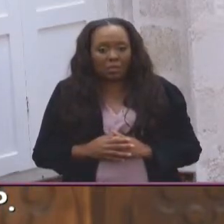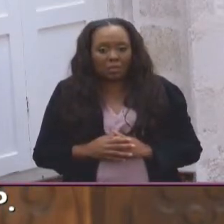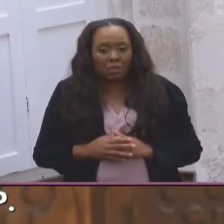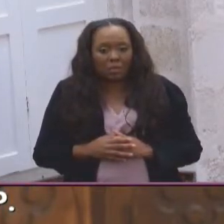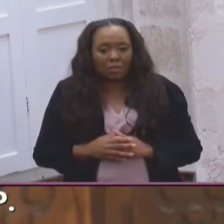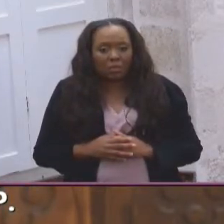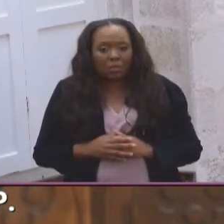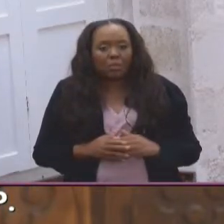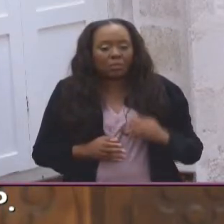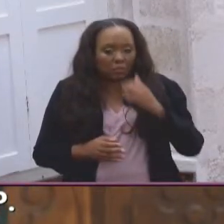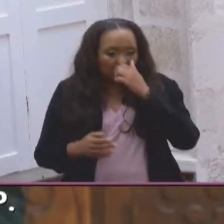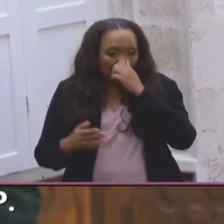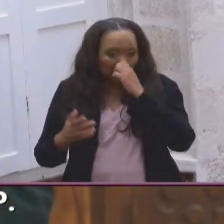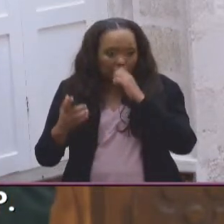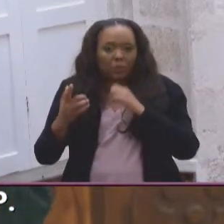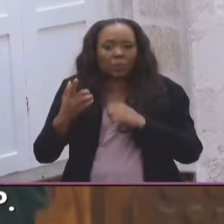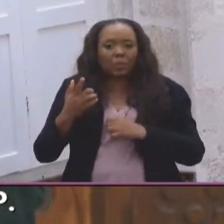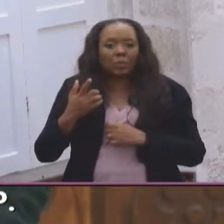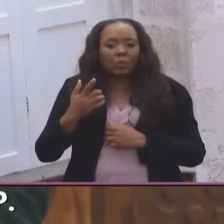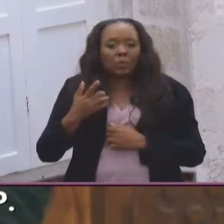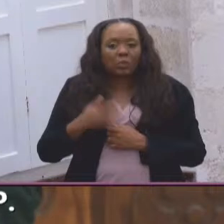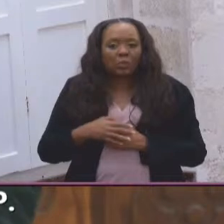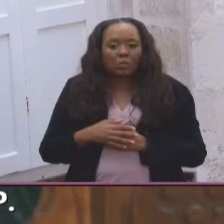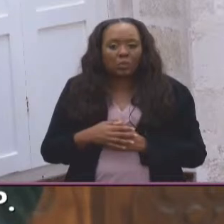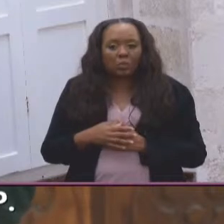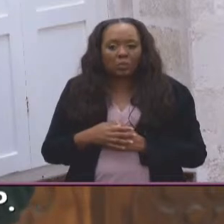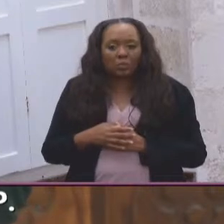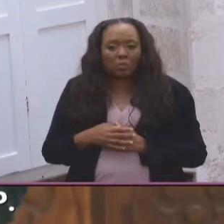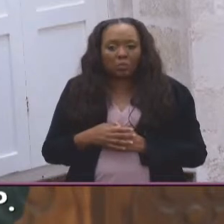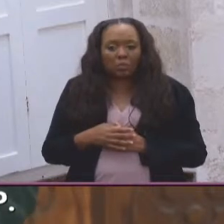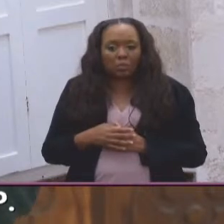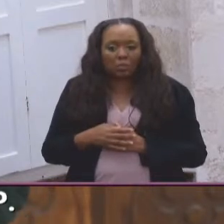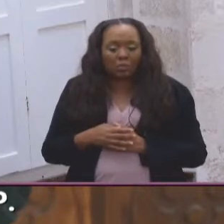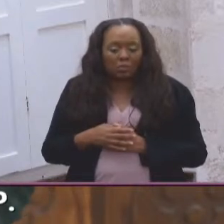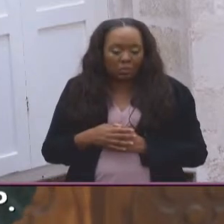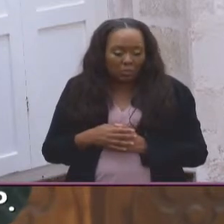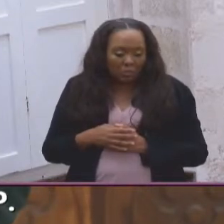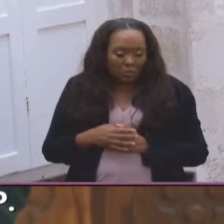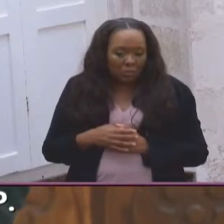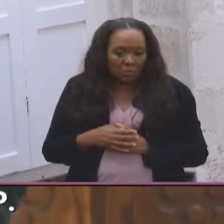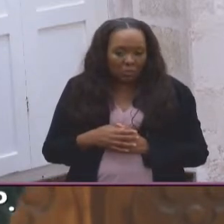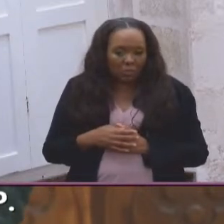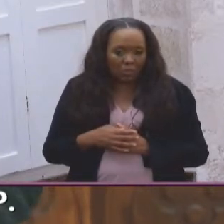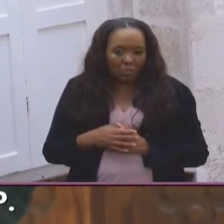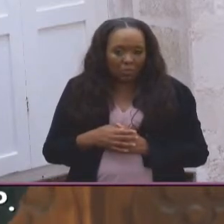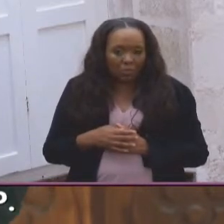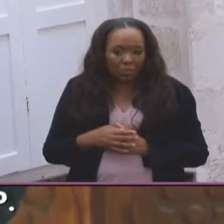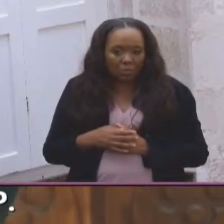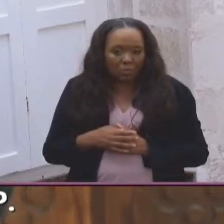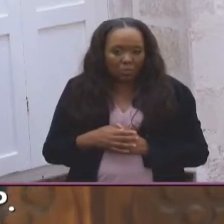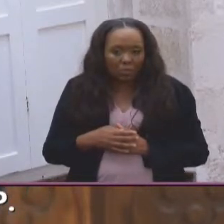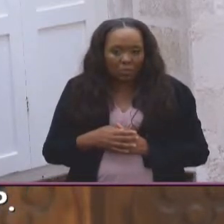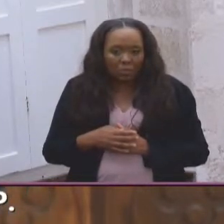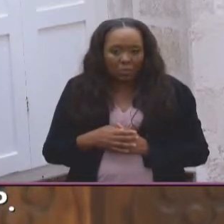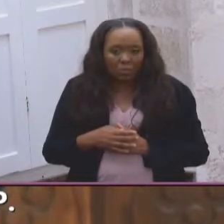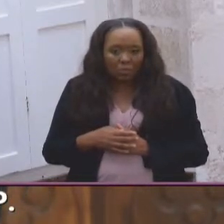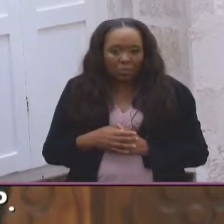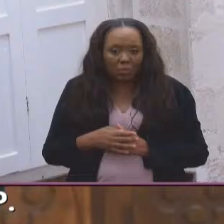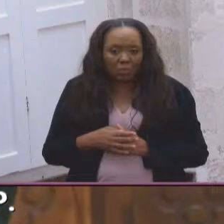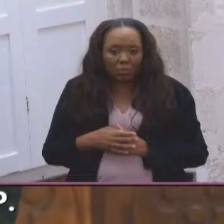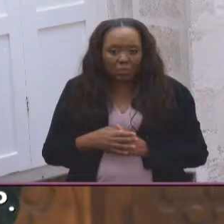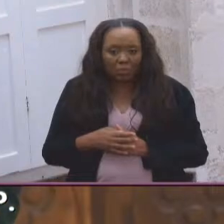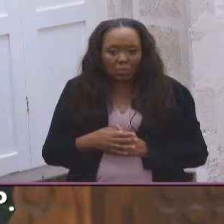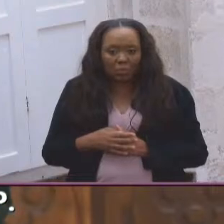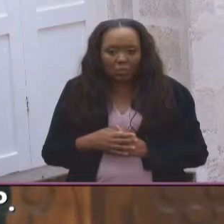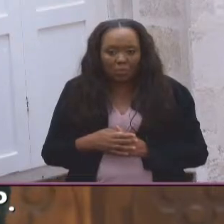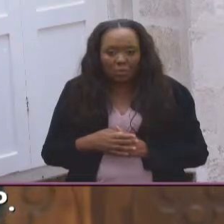health assistants, and that perhaps he has any in his, well, he's canvassing in St. Michael's Central, now that